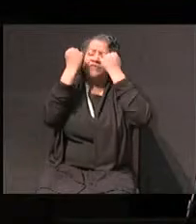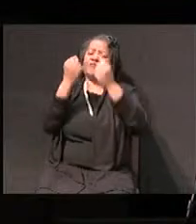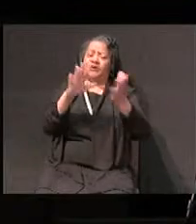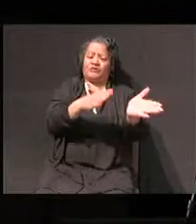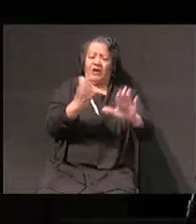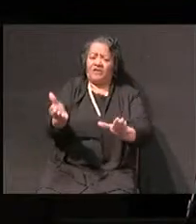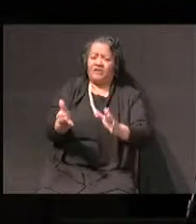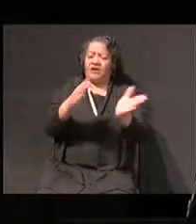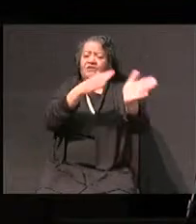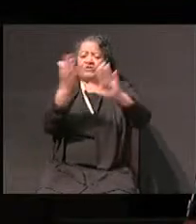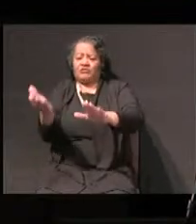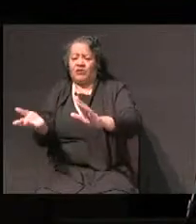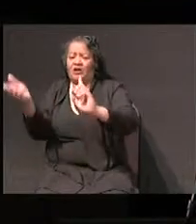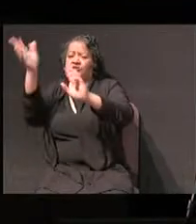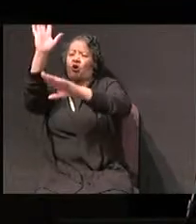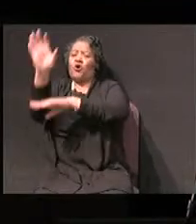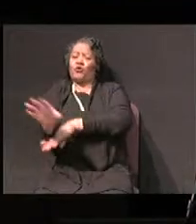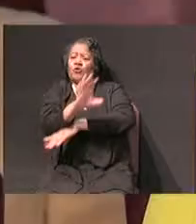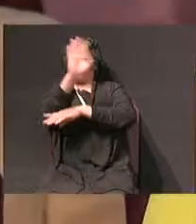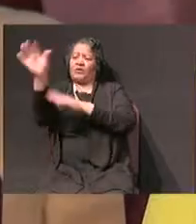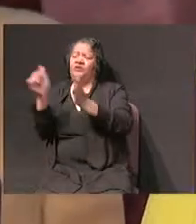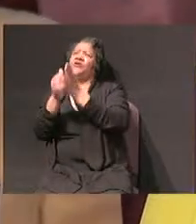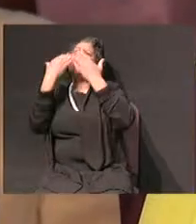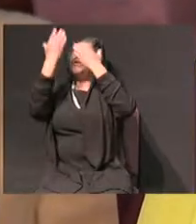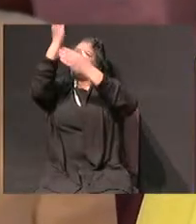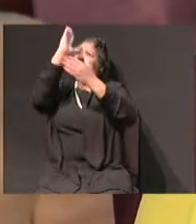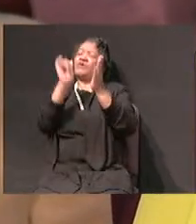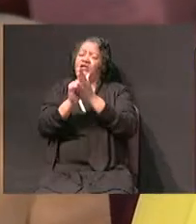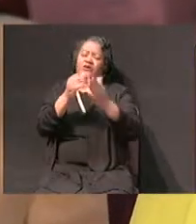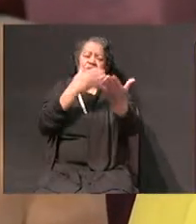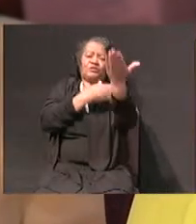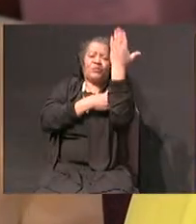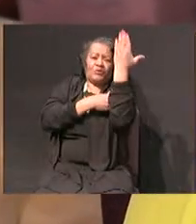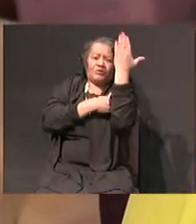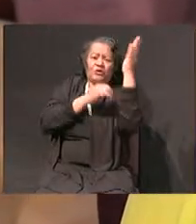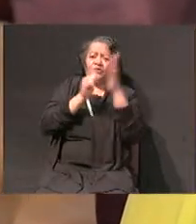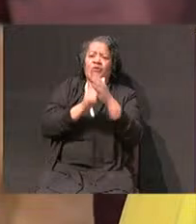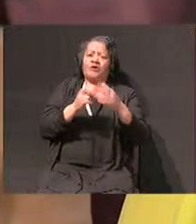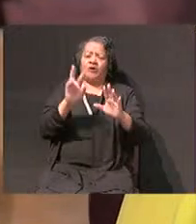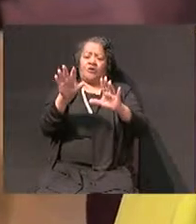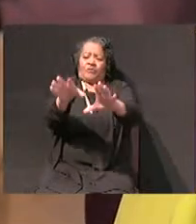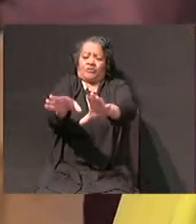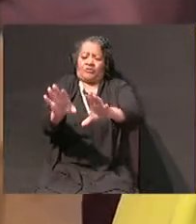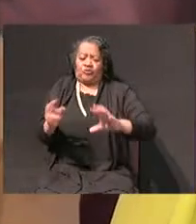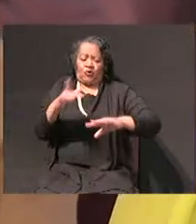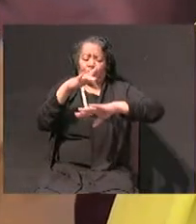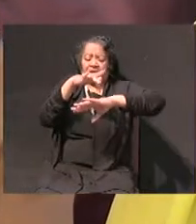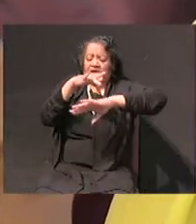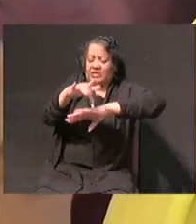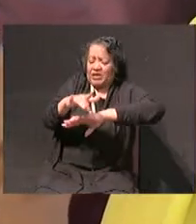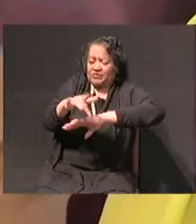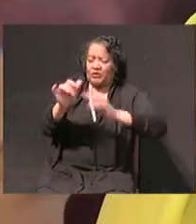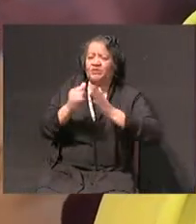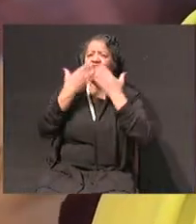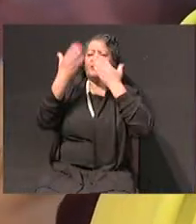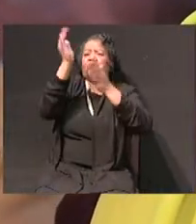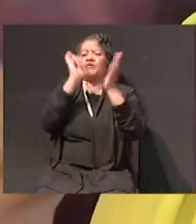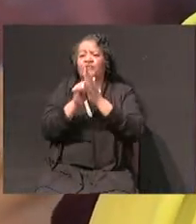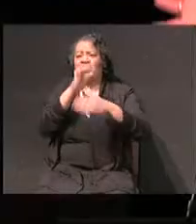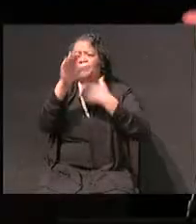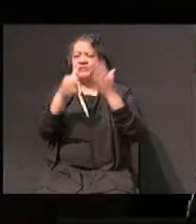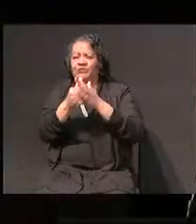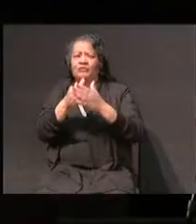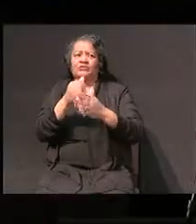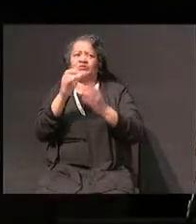death, even death on a cross. We thank you, God, this morning that the tomb is still empty. We thank you this morning, God, for